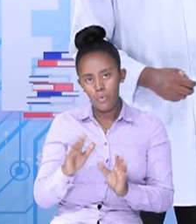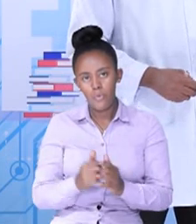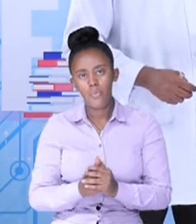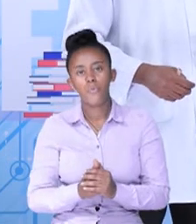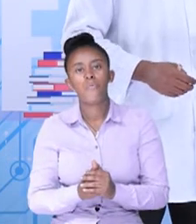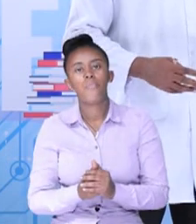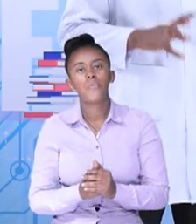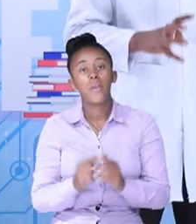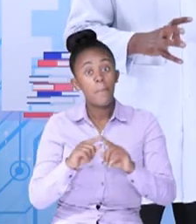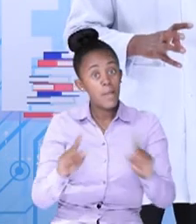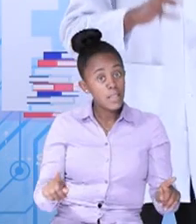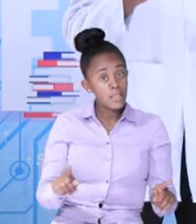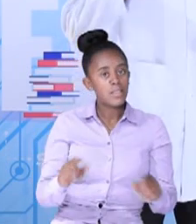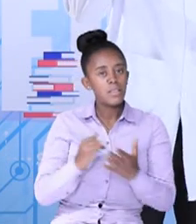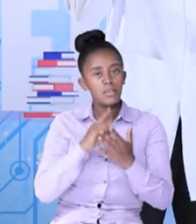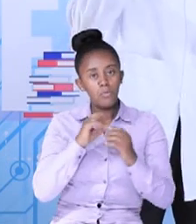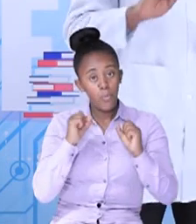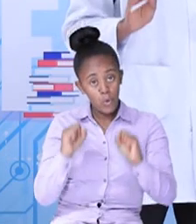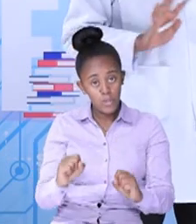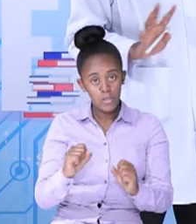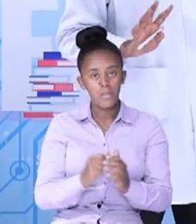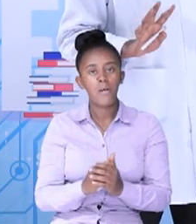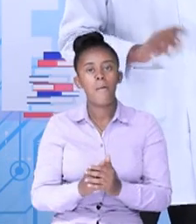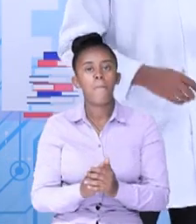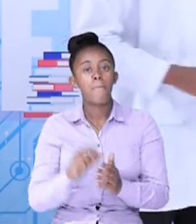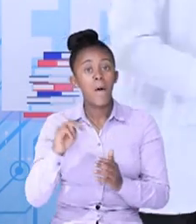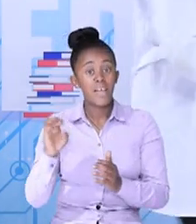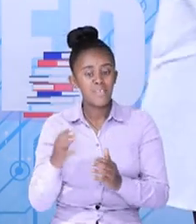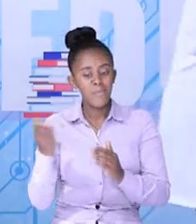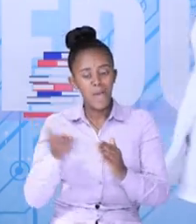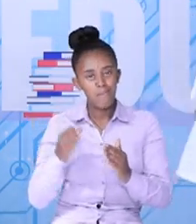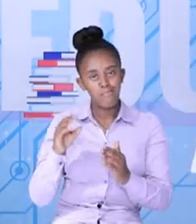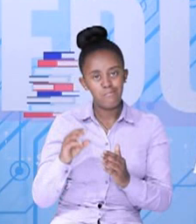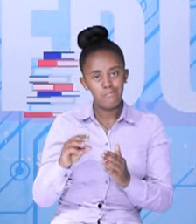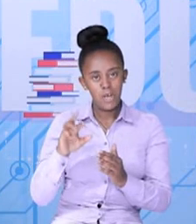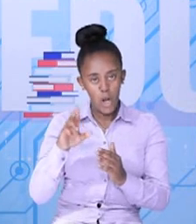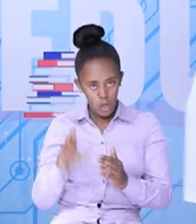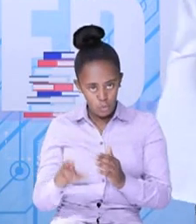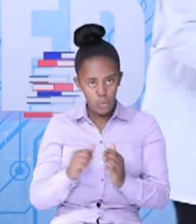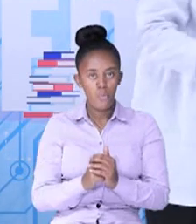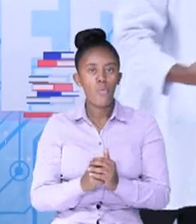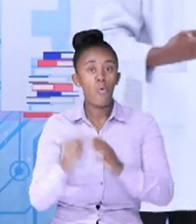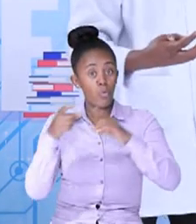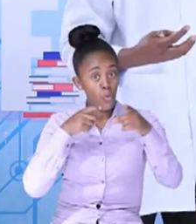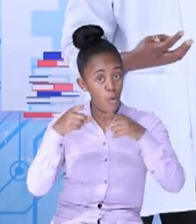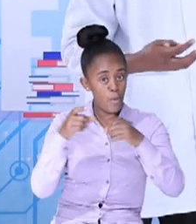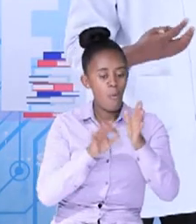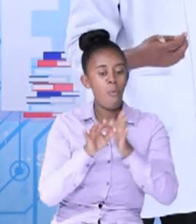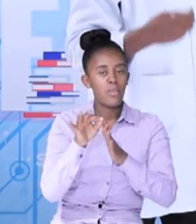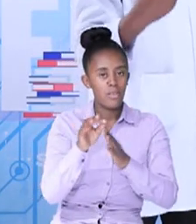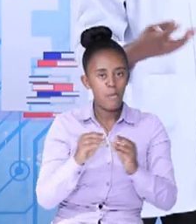known at that moment. But it's possible to find the charge per mass ratio using those controllable